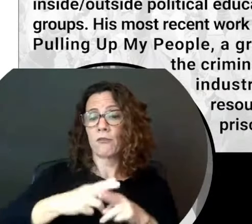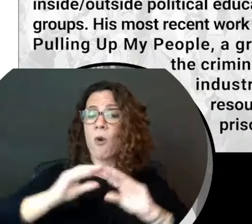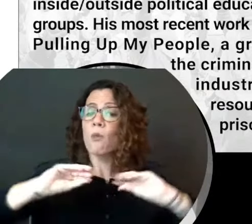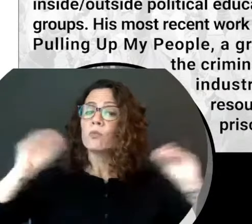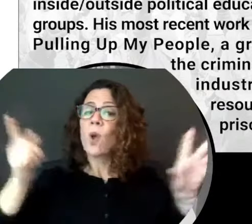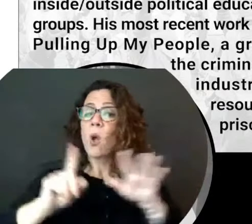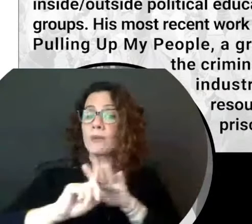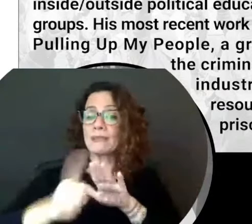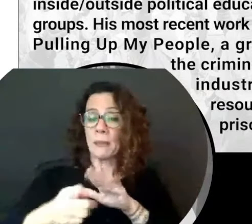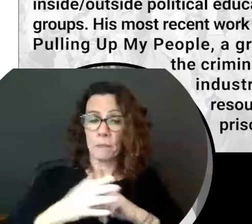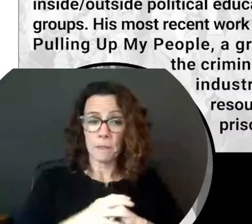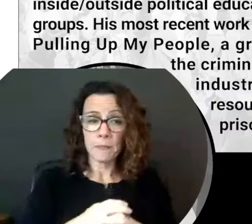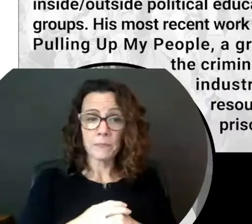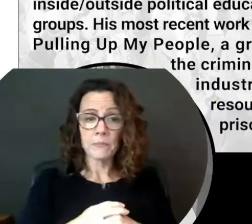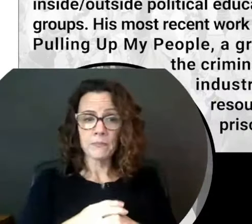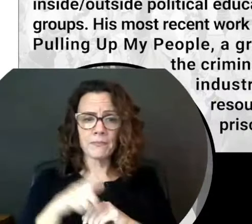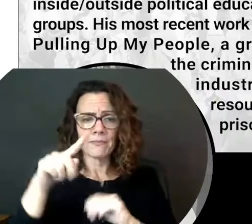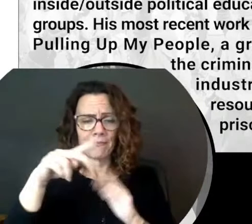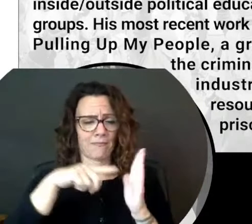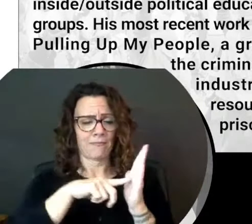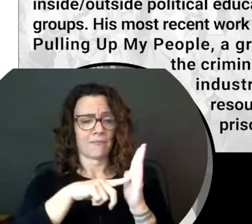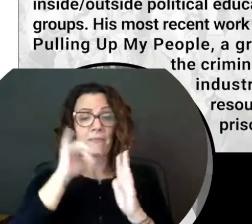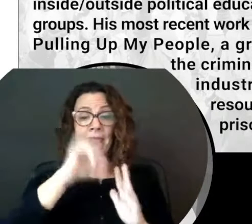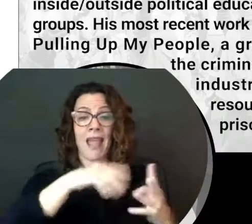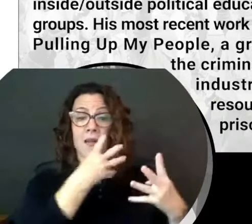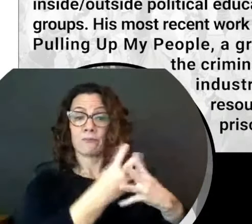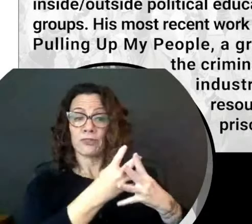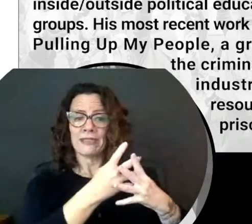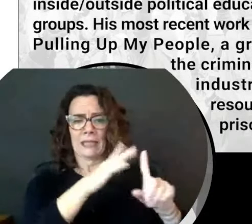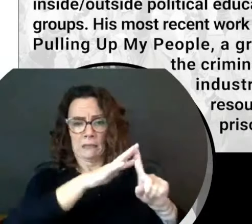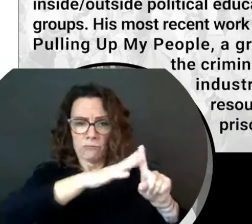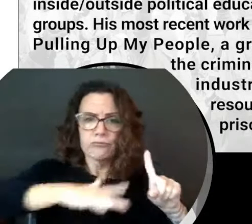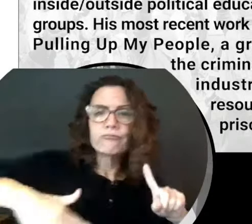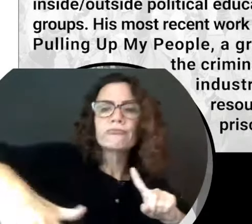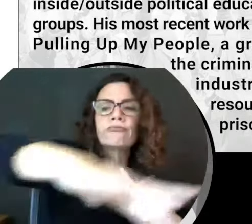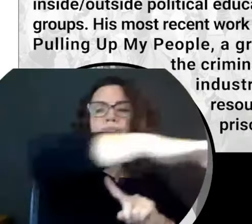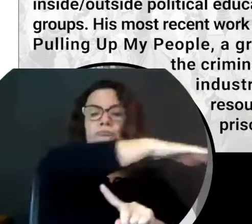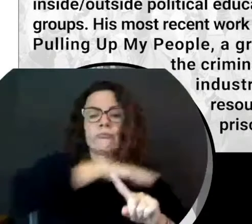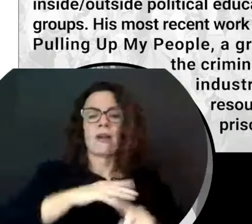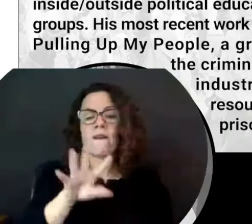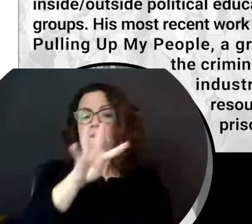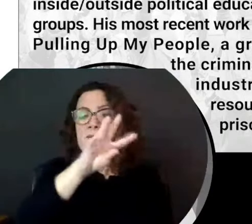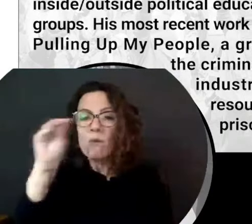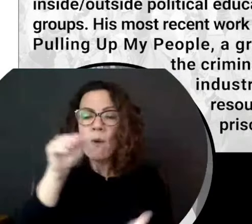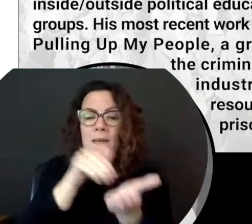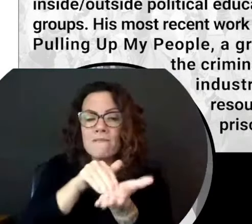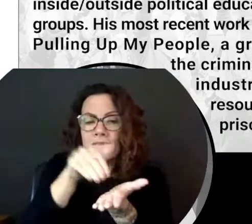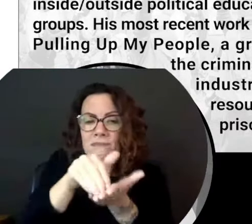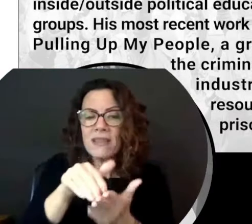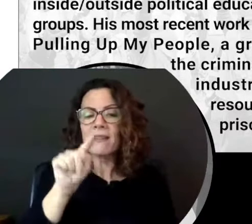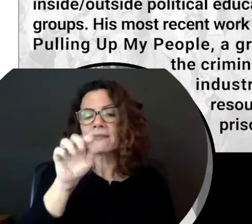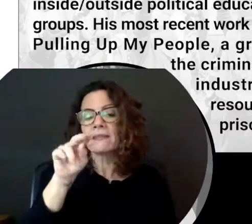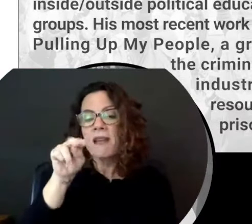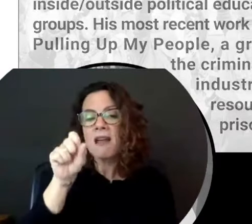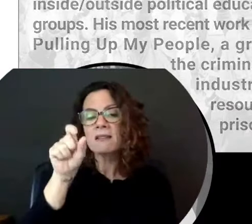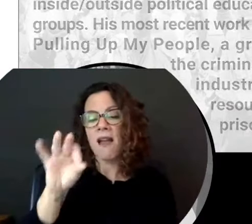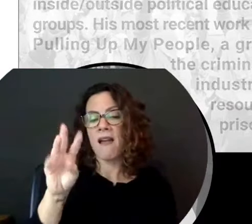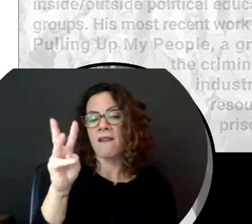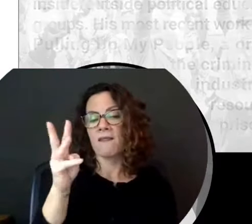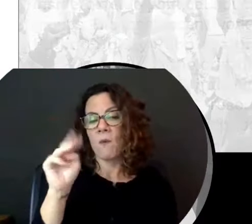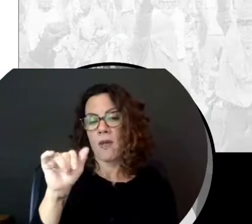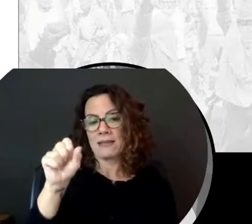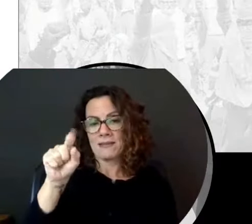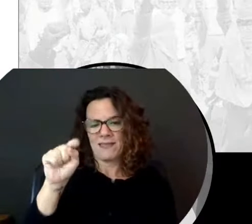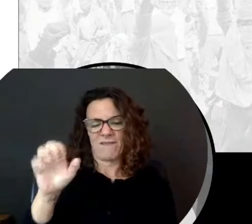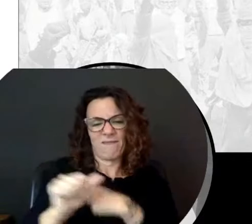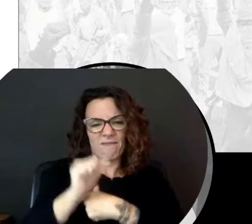inescapably situated in the midst of a massive toxic waste dump. That's true. When I go outside to the